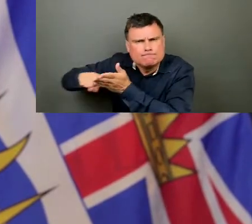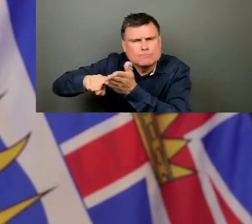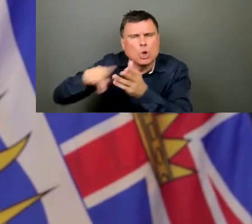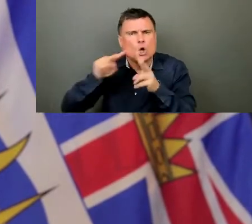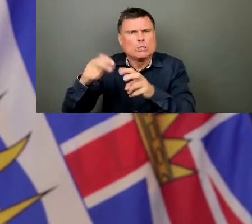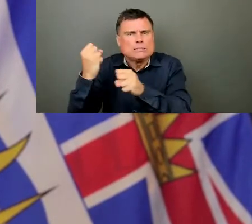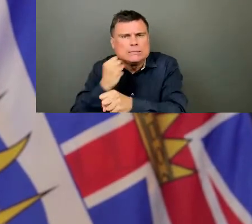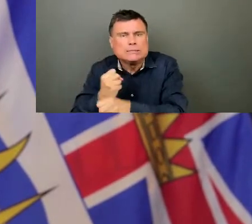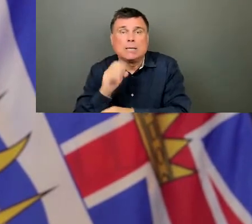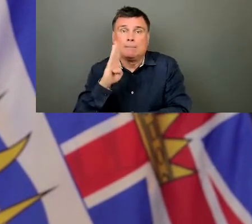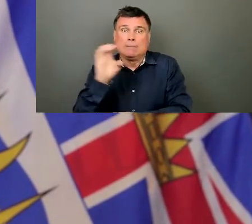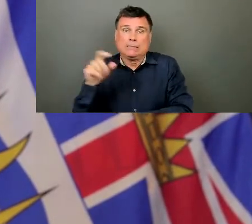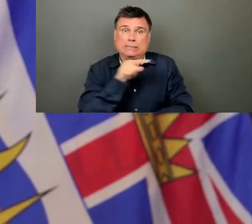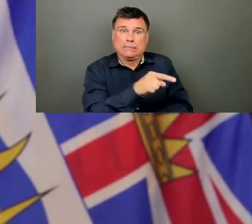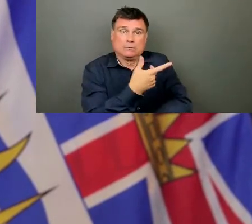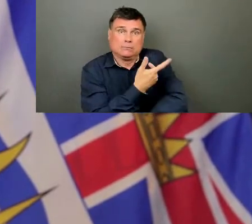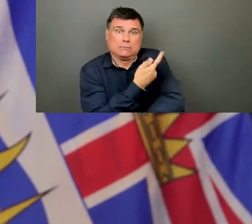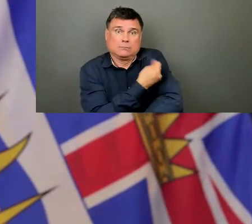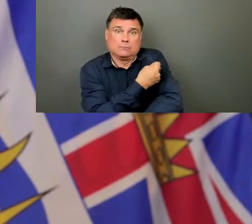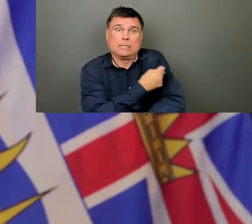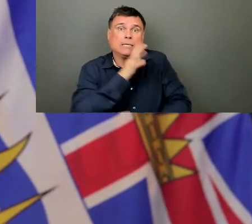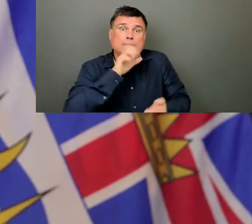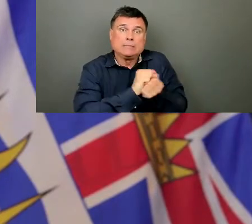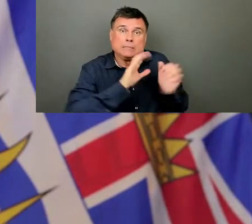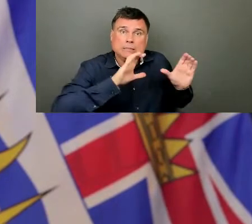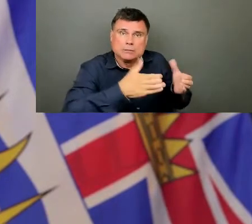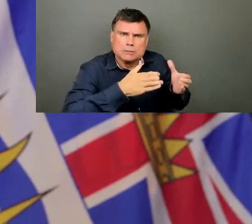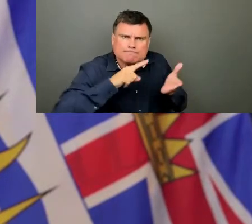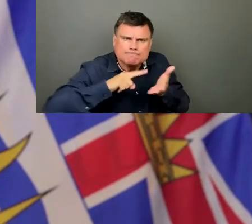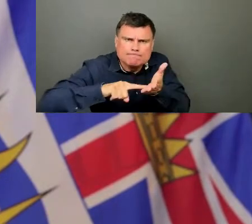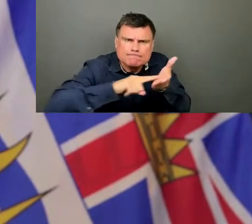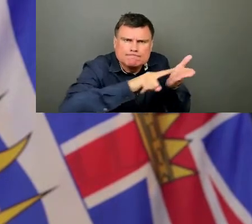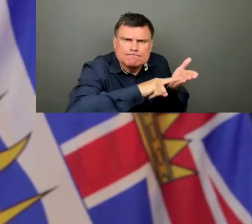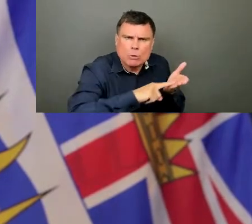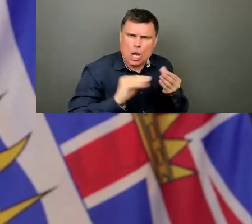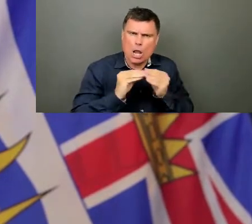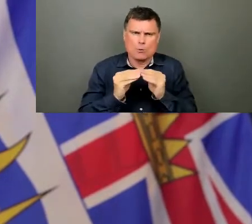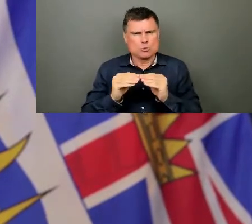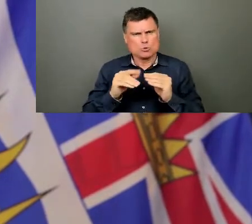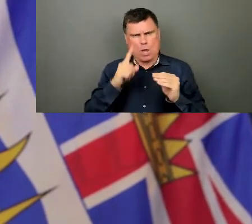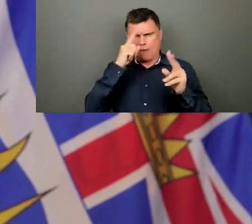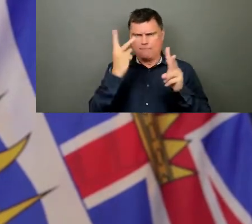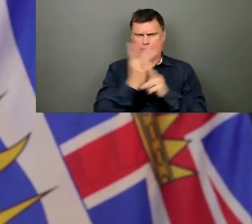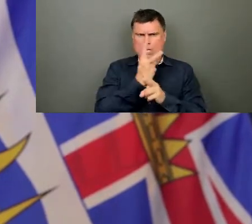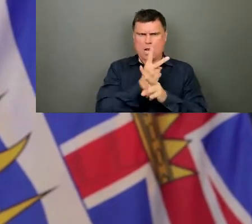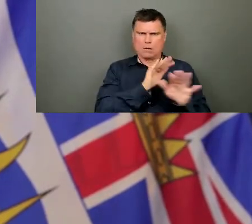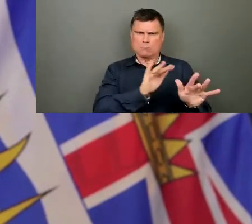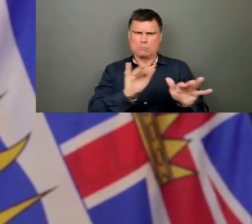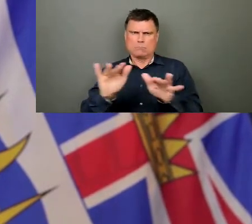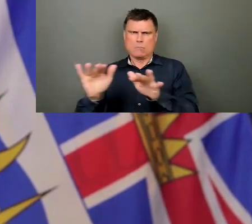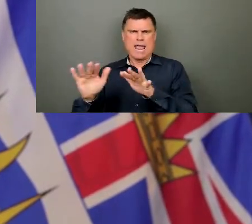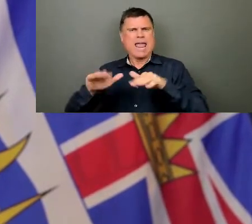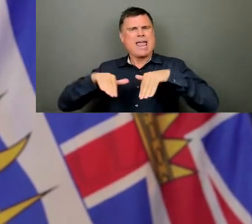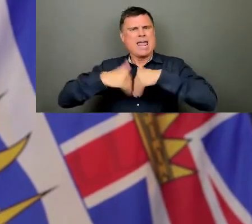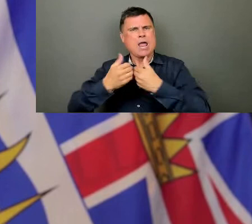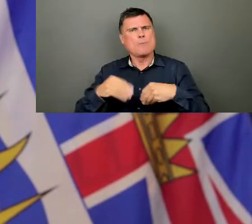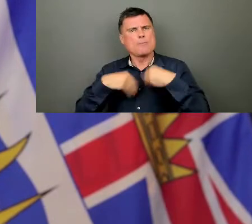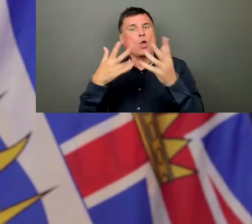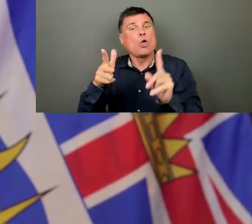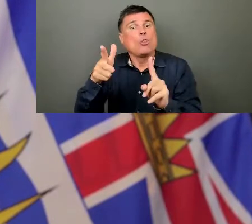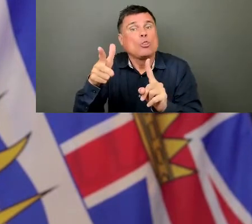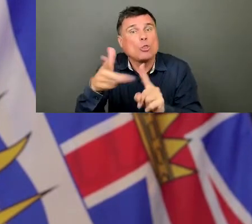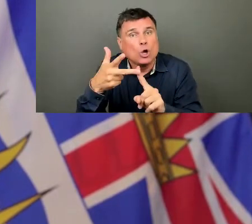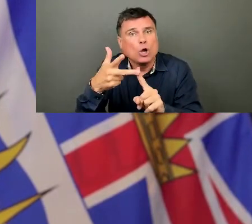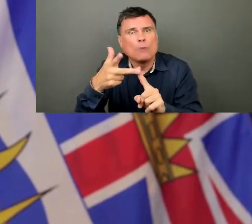those group of people, and I expect that will happen in the next week or so. The question about